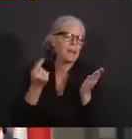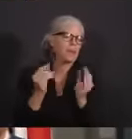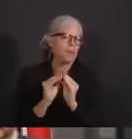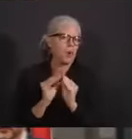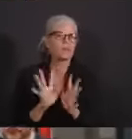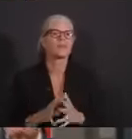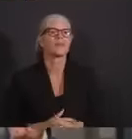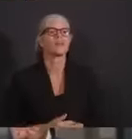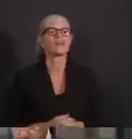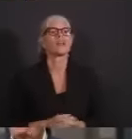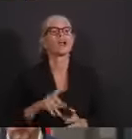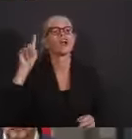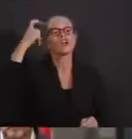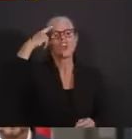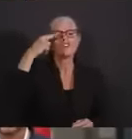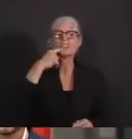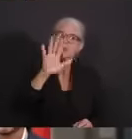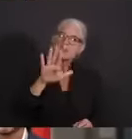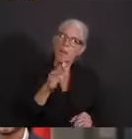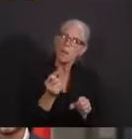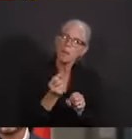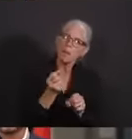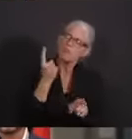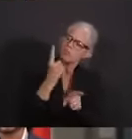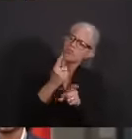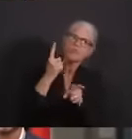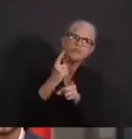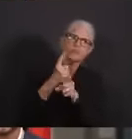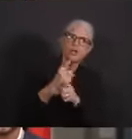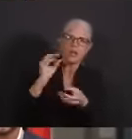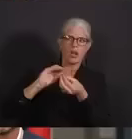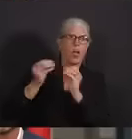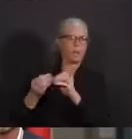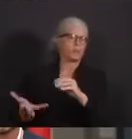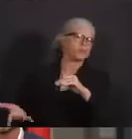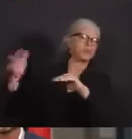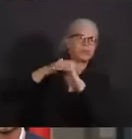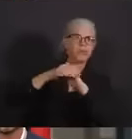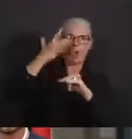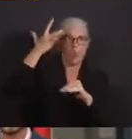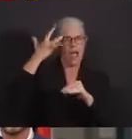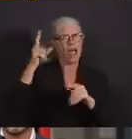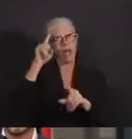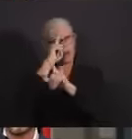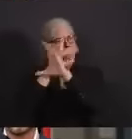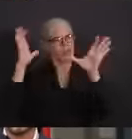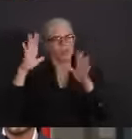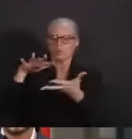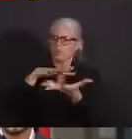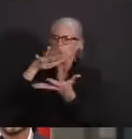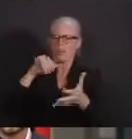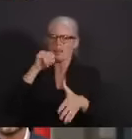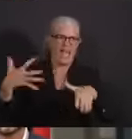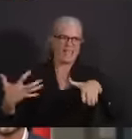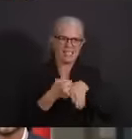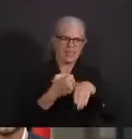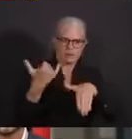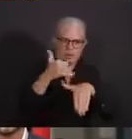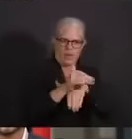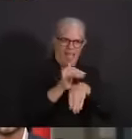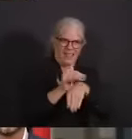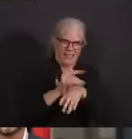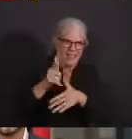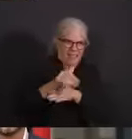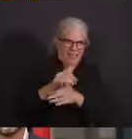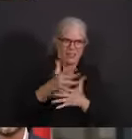it makes sense that it grew a lot today, because the storm wasn't expected to hit until tonight. So you don't need to be there. Like a lot of people, why would you be there